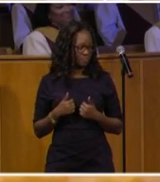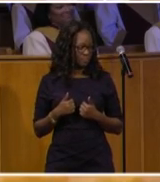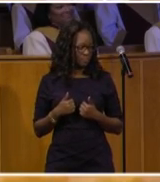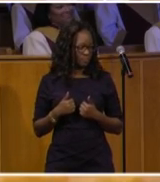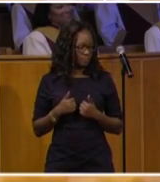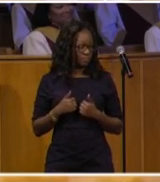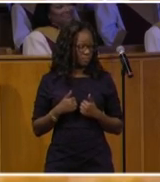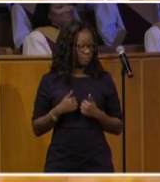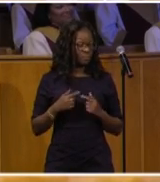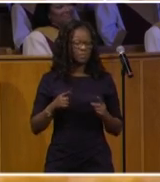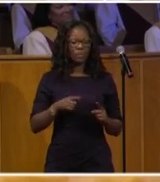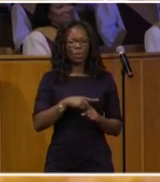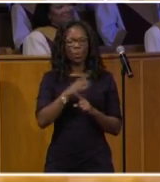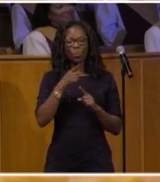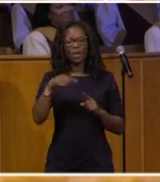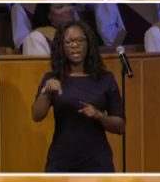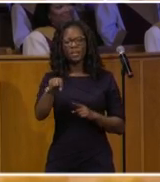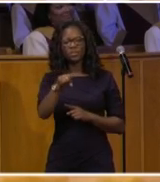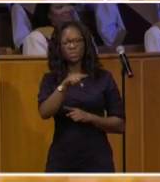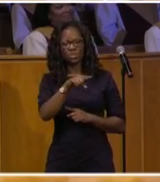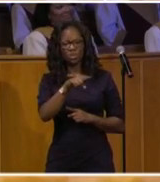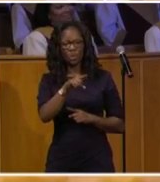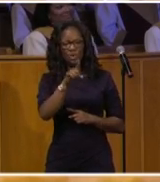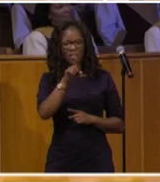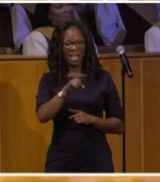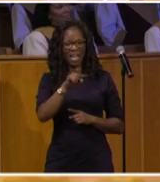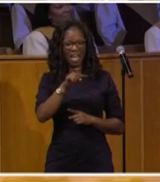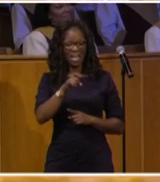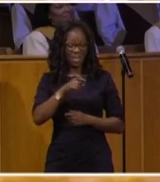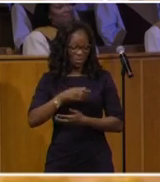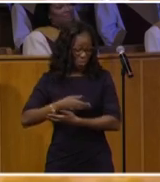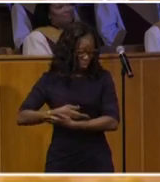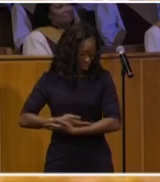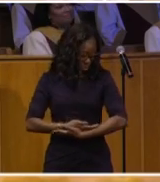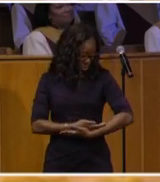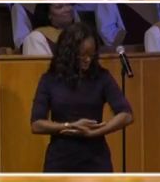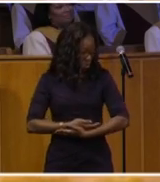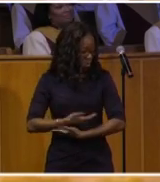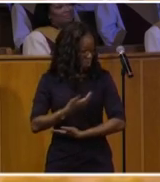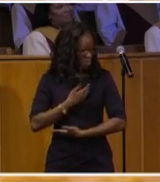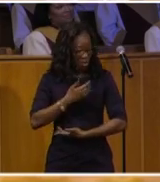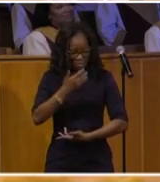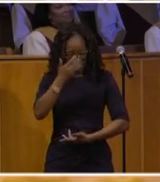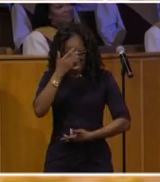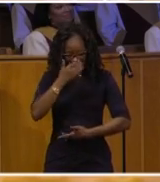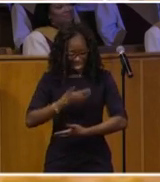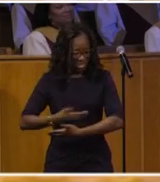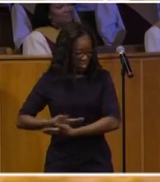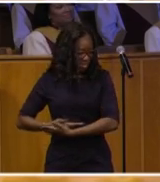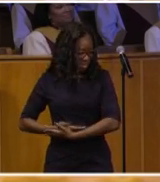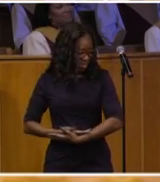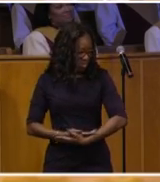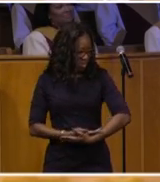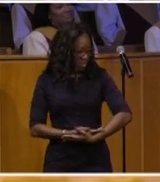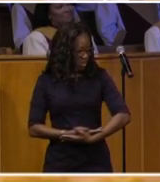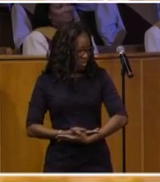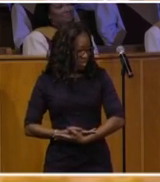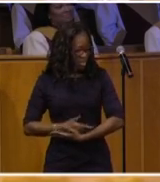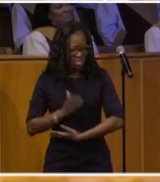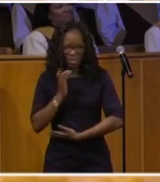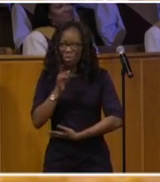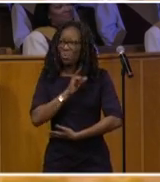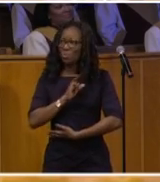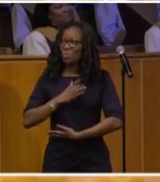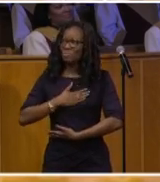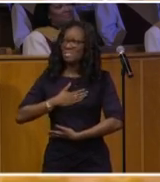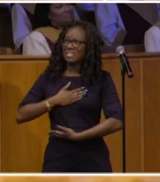When you have had to hold your sick baby in your arms and say, oh Lord,